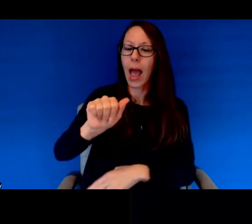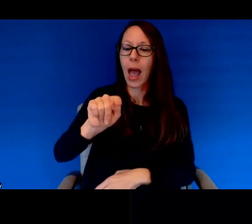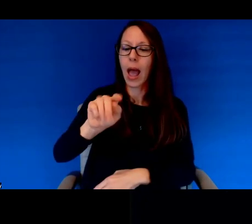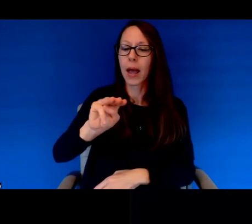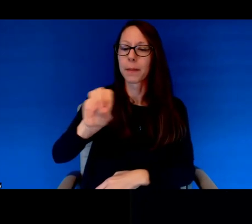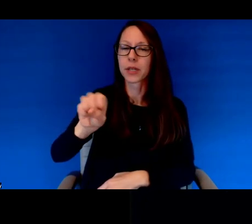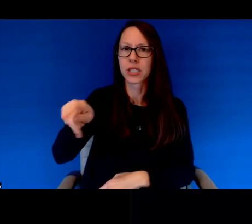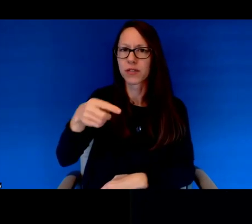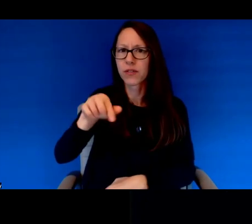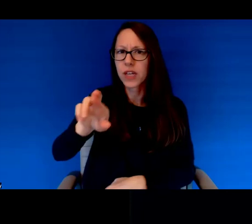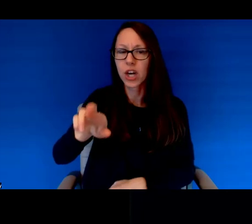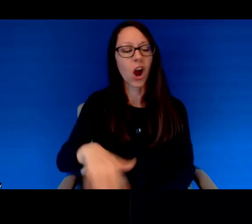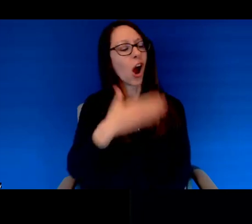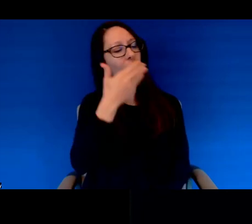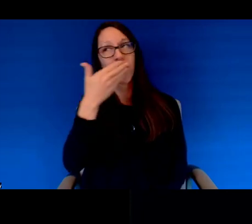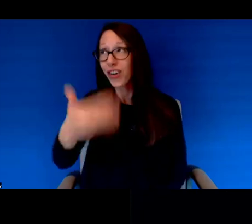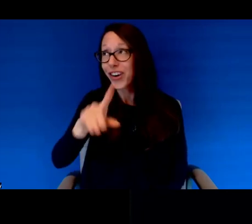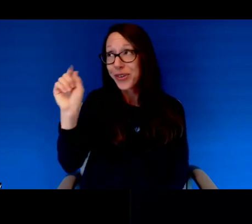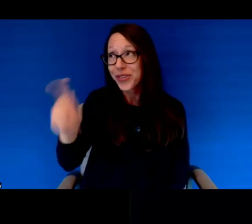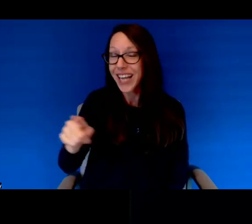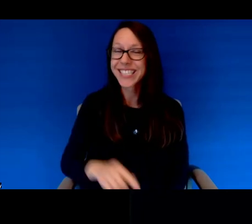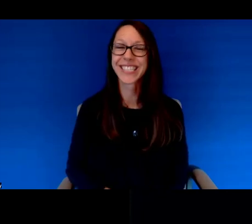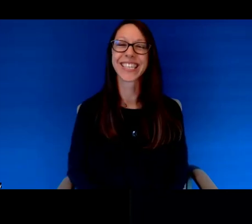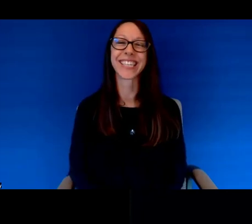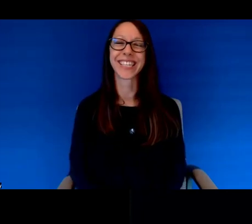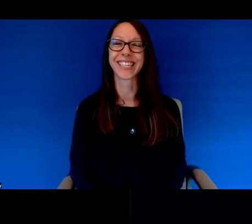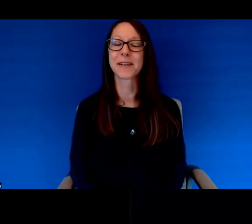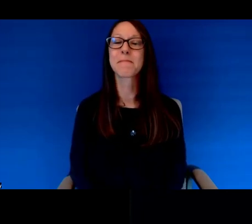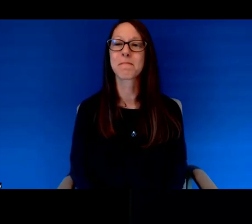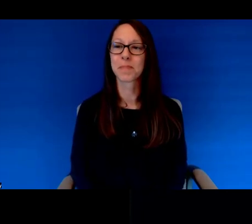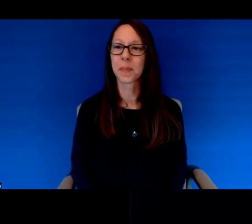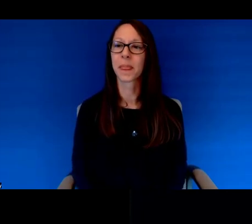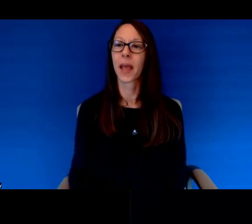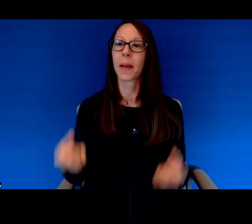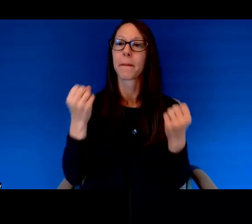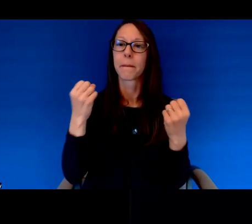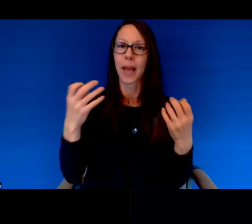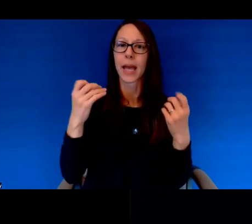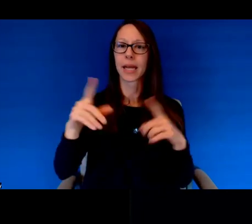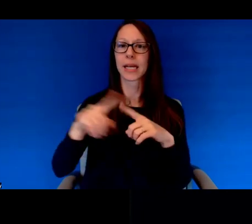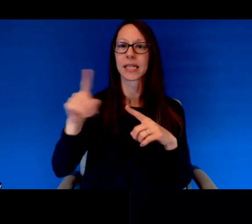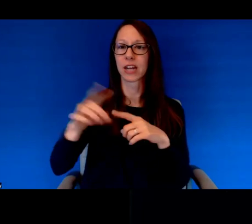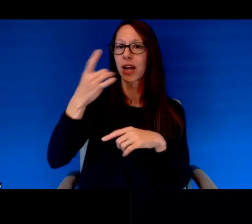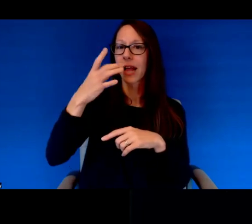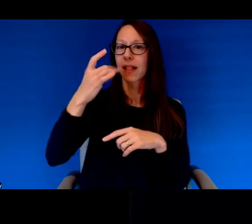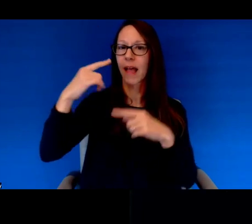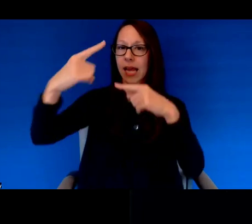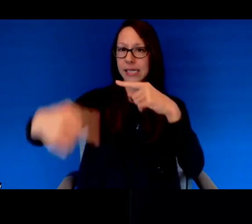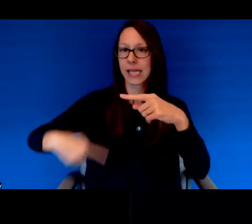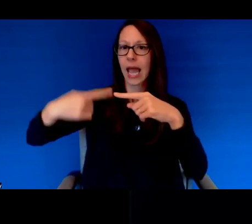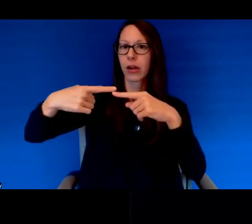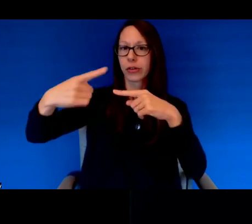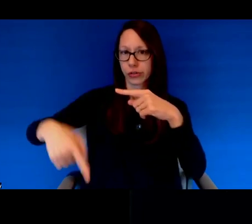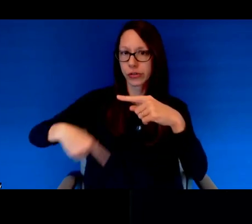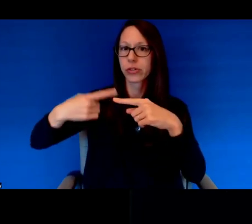So that's a really, really good question because they have much different light cycles on the International Space Station. So what they do